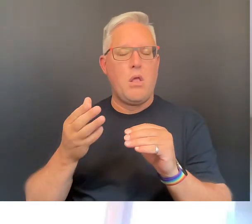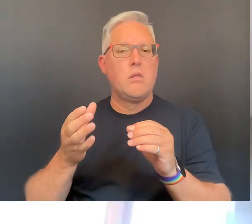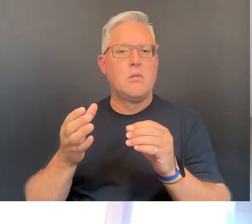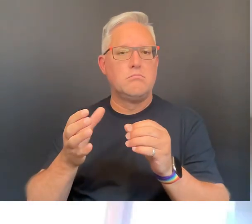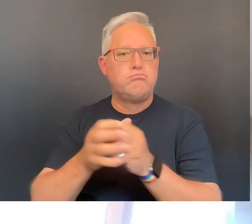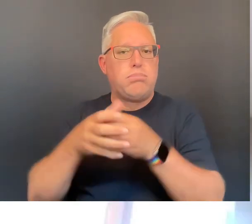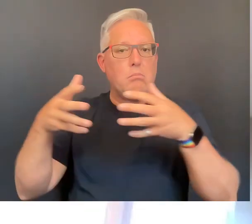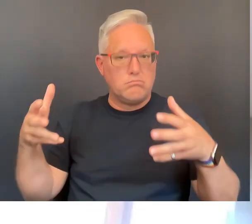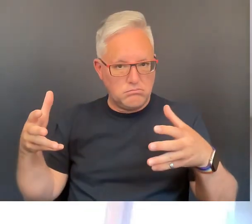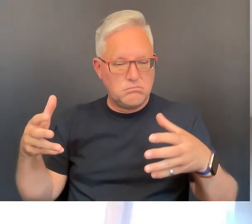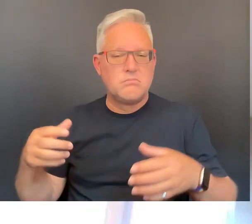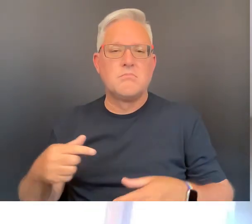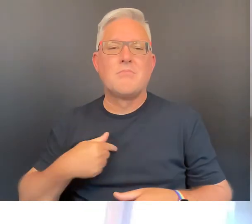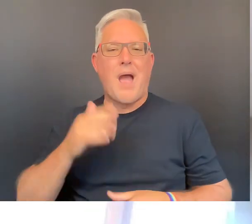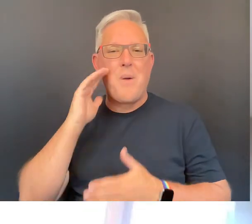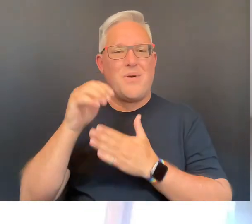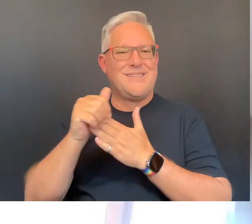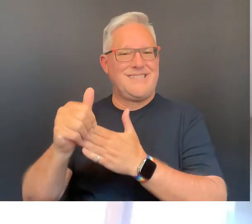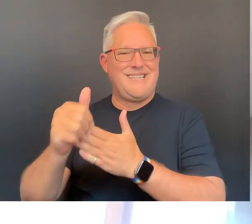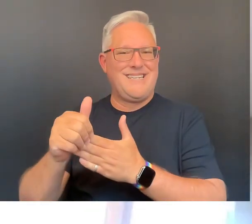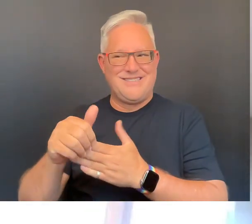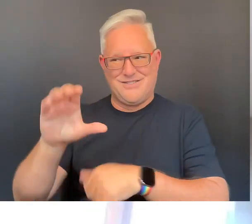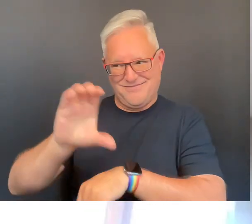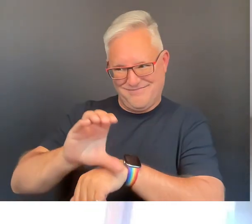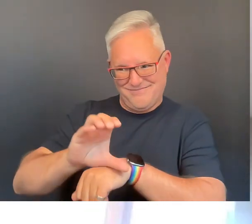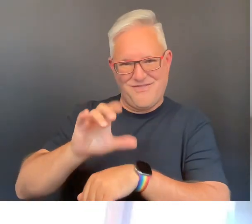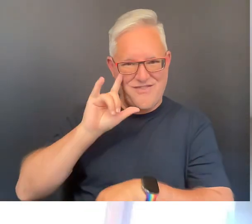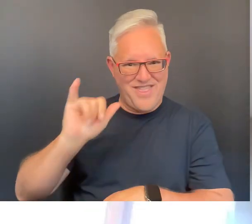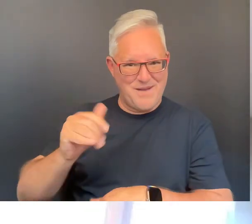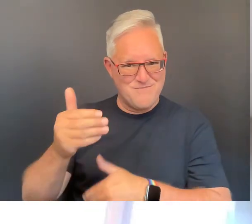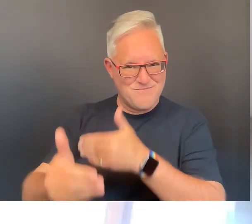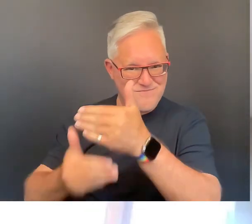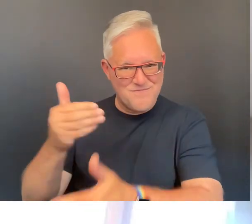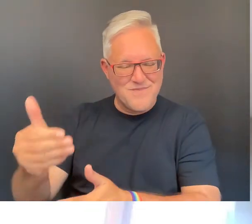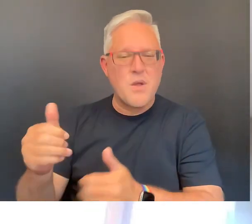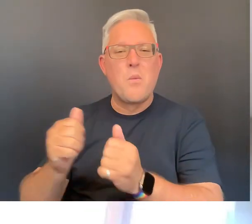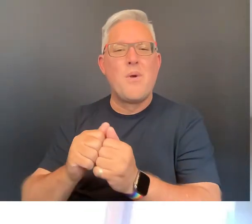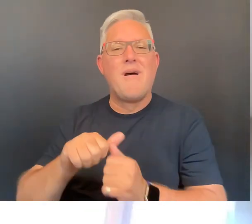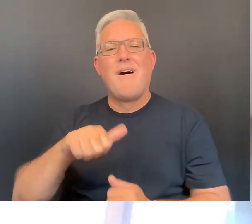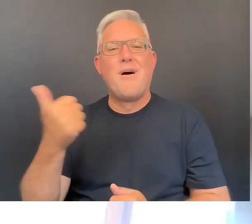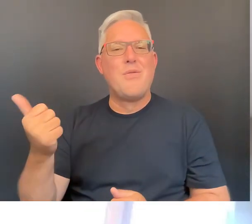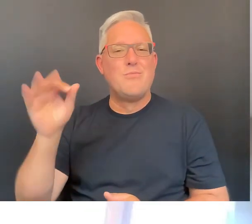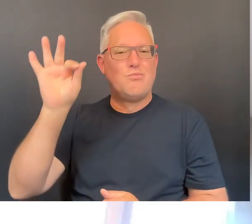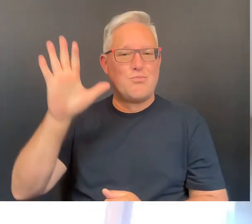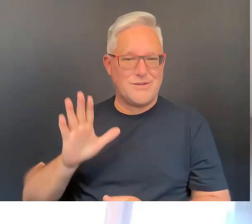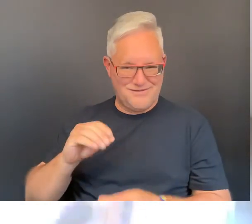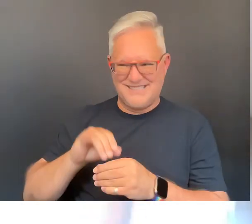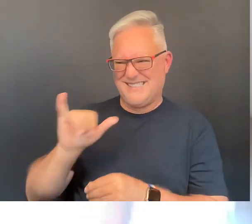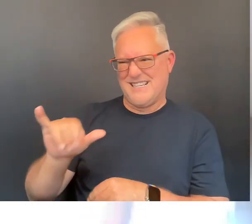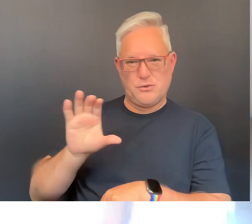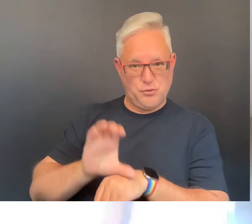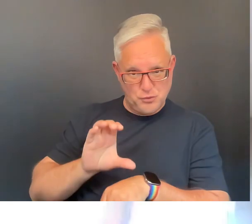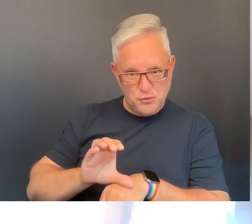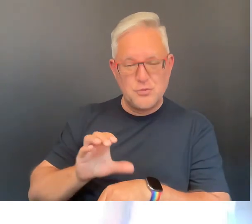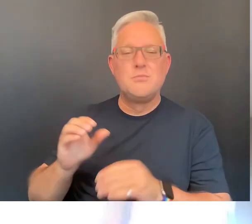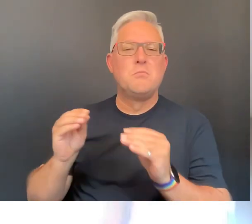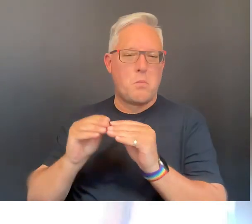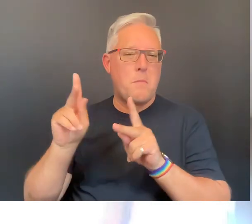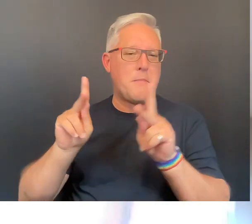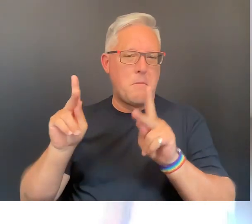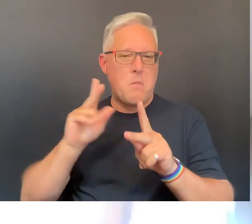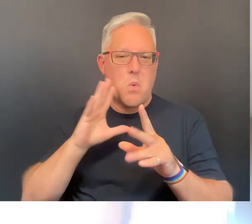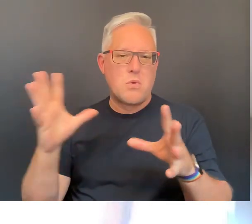that process with the congregation, with Pastor Javen and Pastor Obi Bellinger, and just more